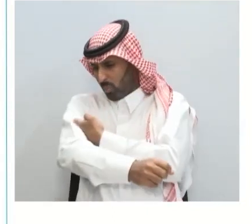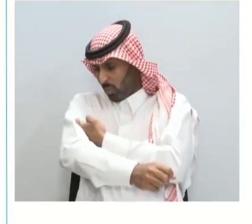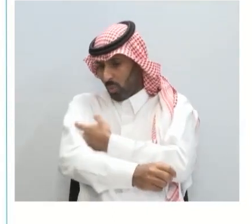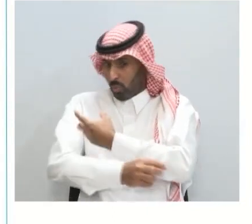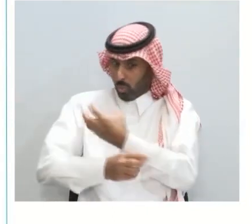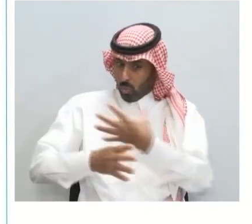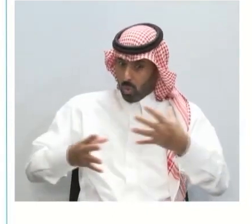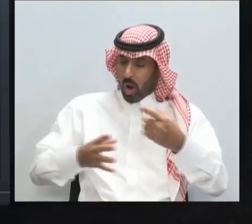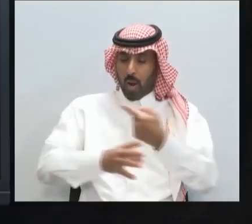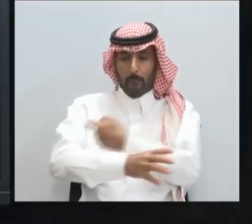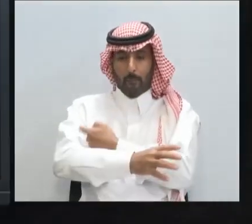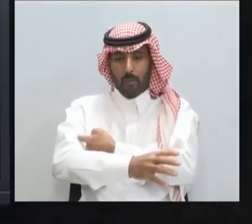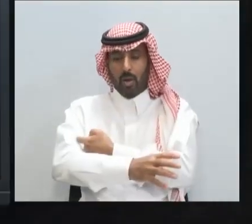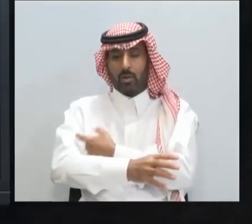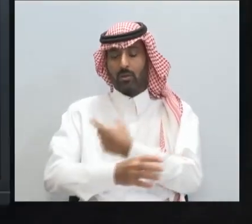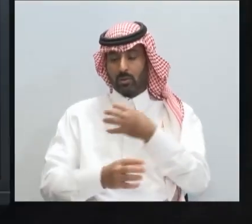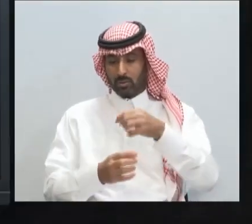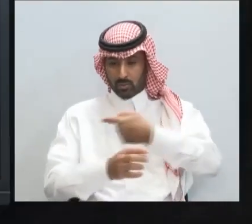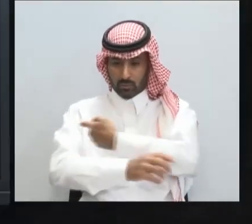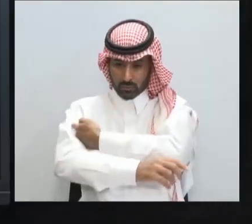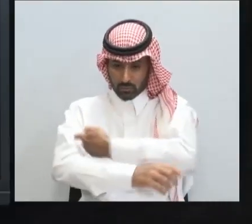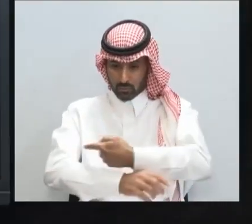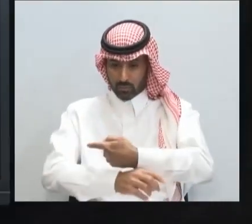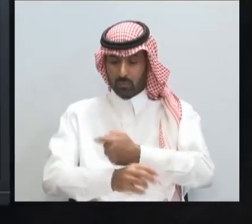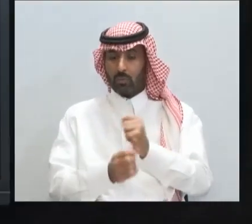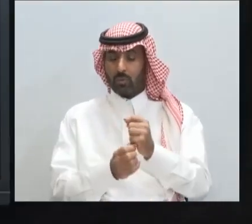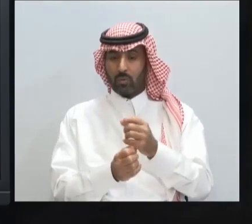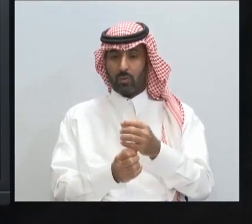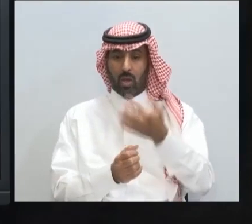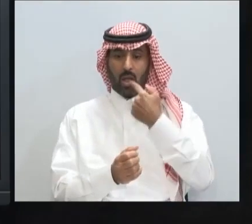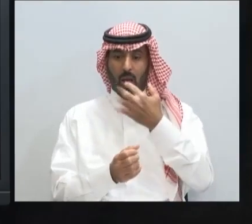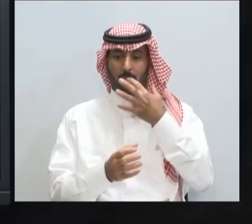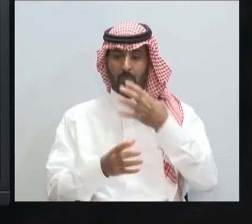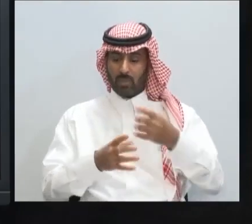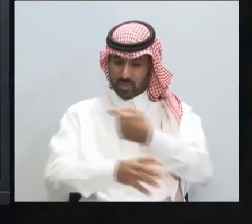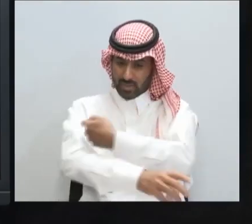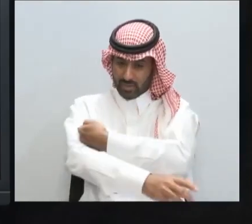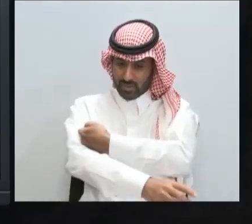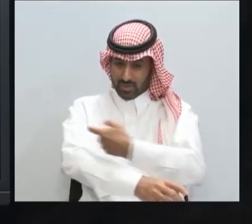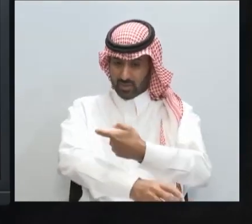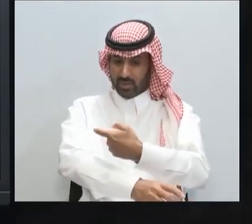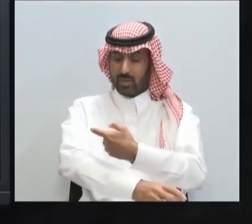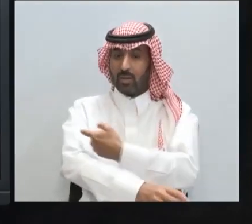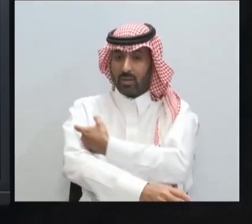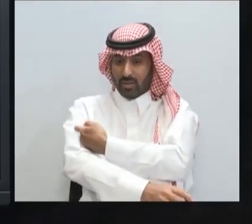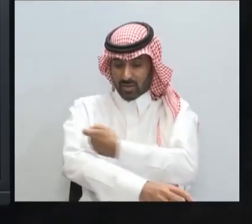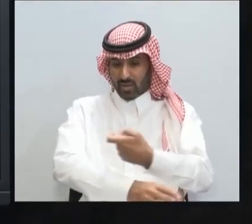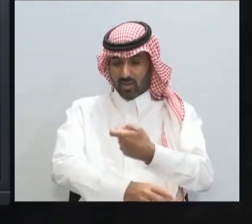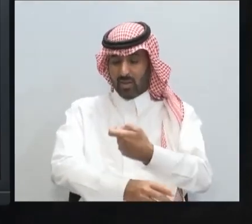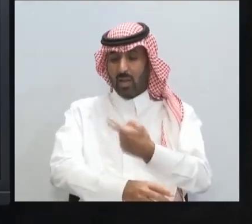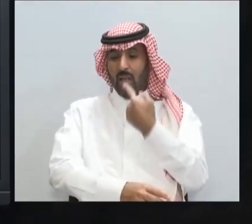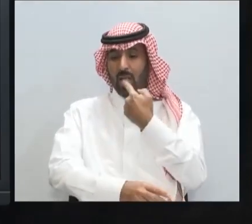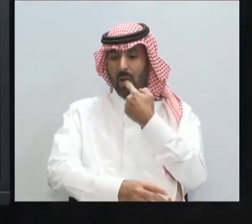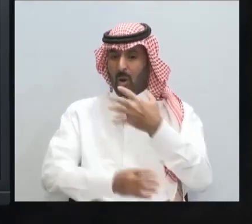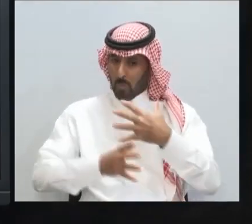So to get a DNA, doctors must draw. Draw, it means when they put in the needle here and they draw